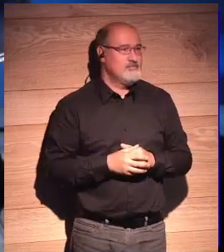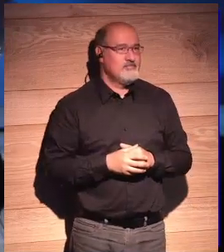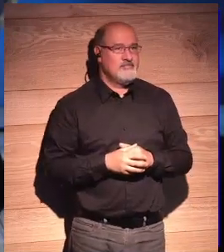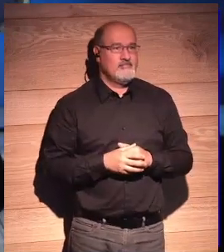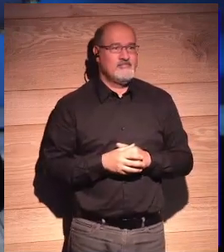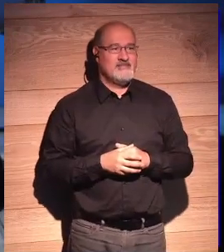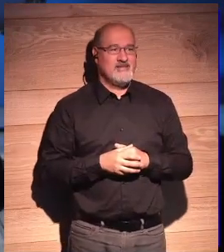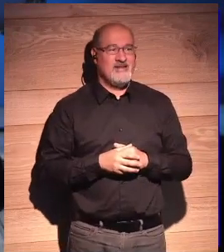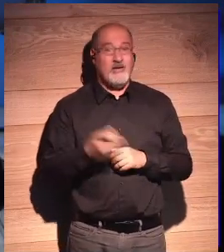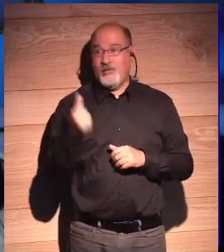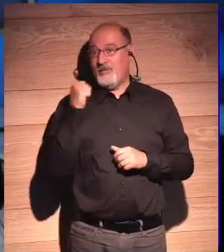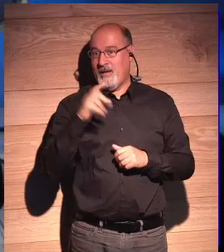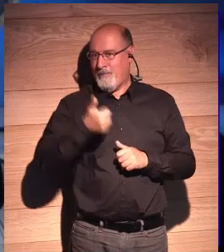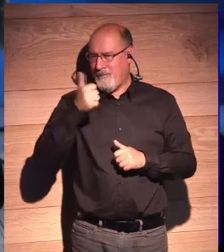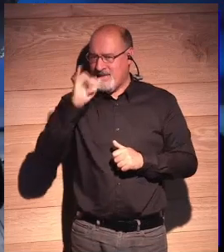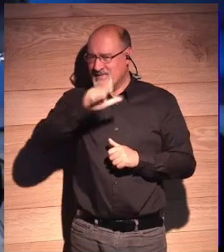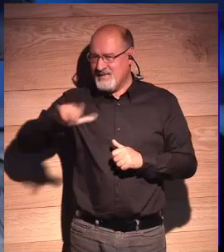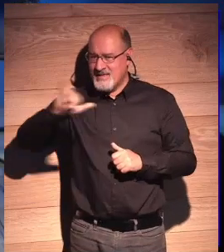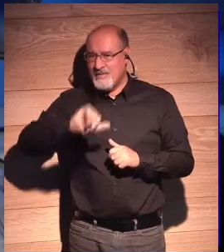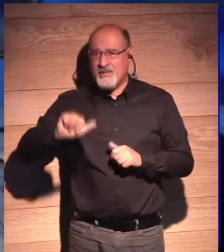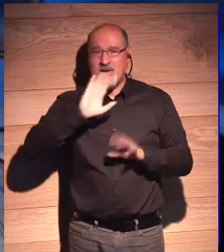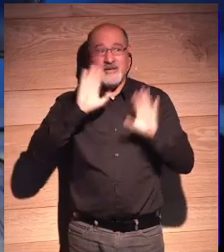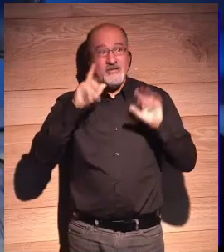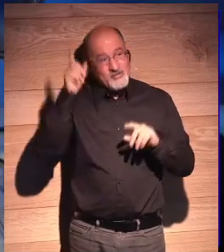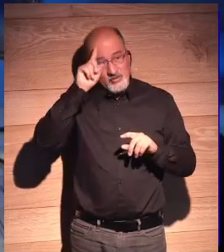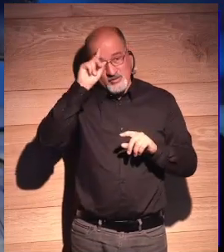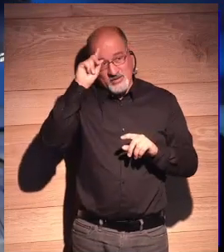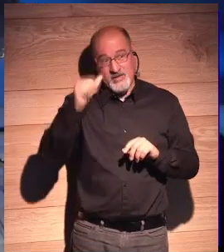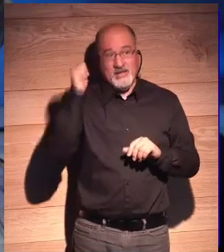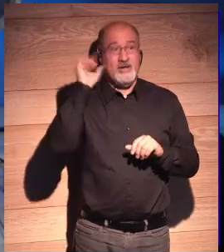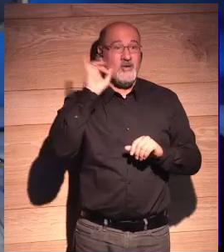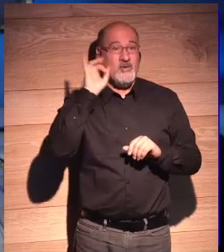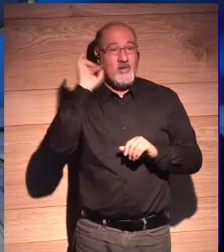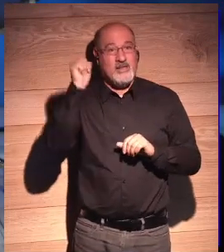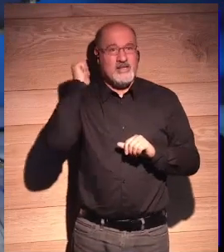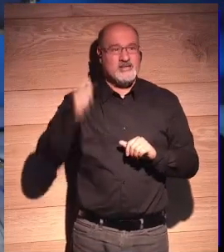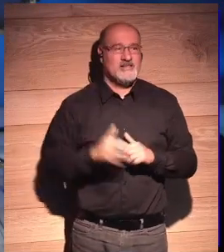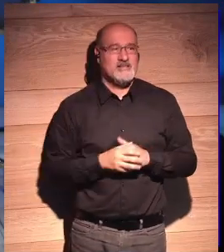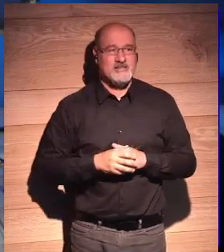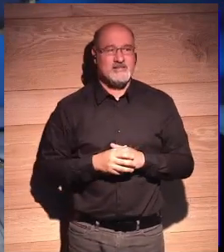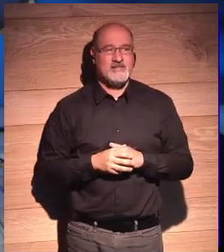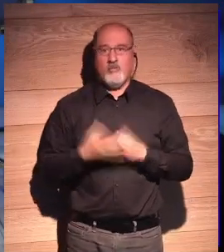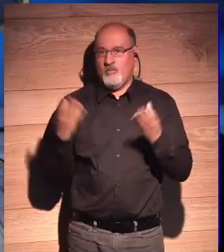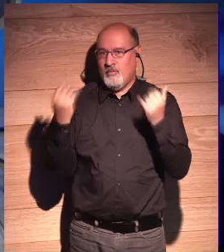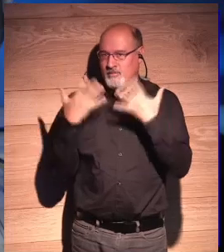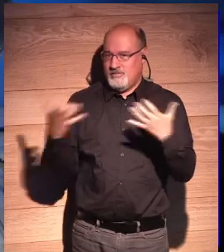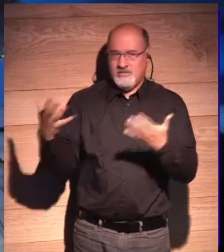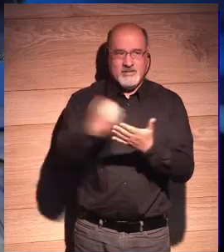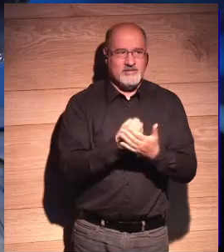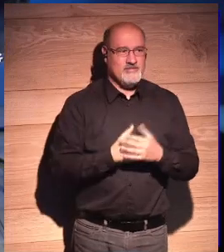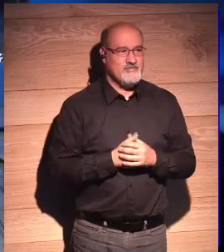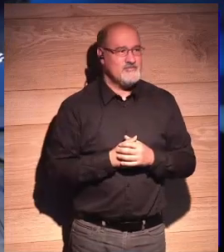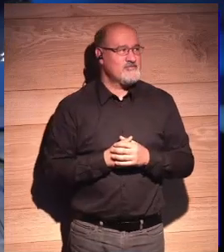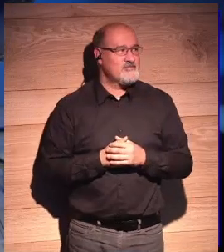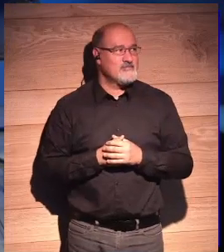Oh, I was like, what's that noise? O sea, aquí hay gente más valiente. Let's see if there are braver